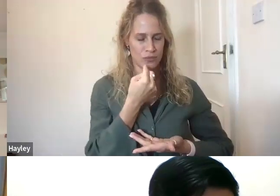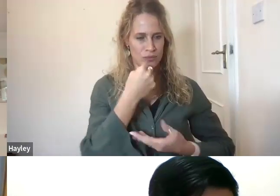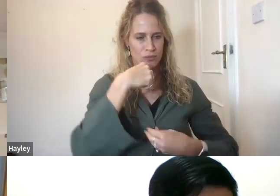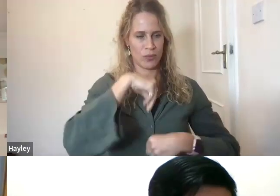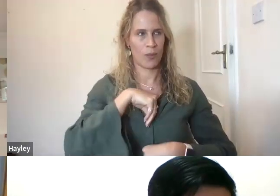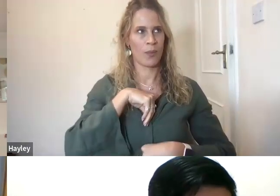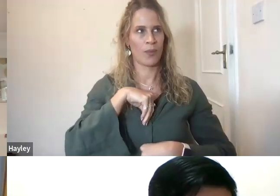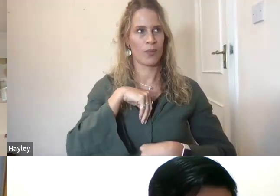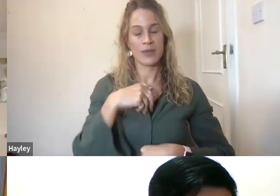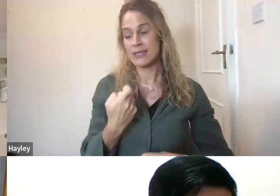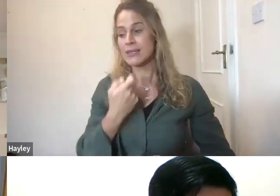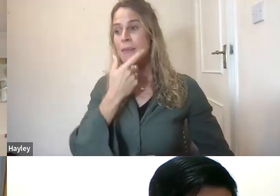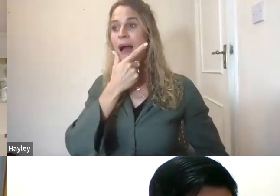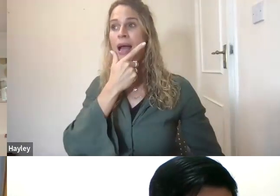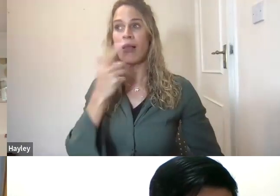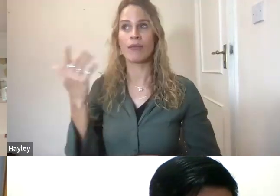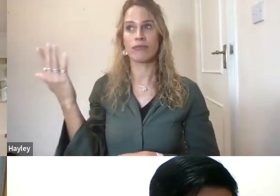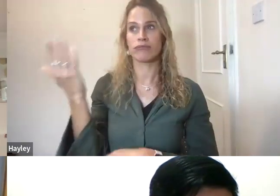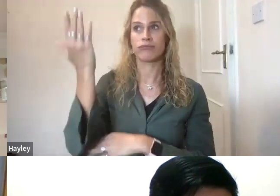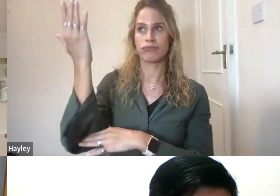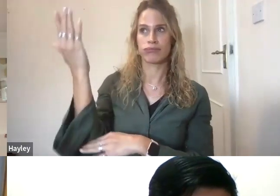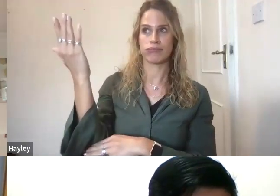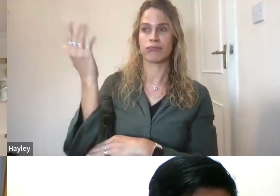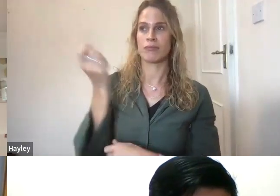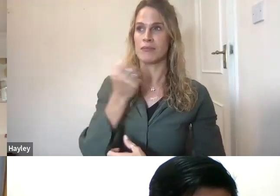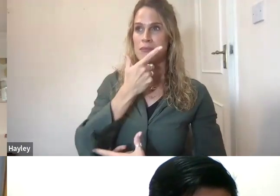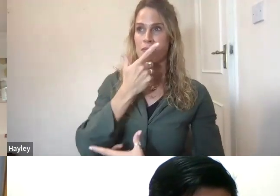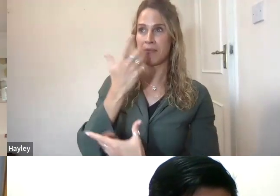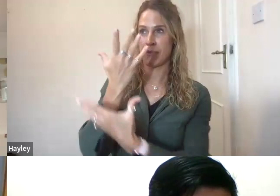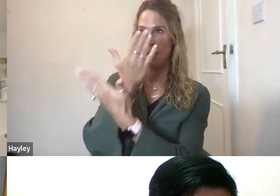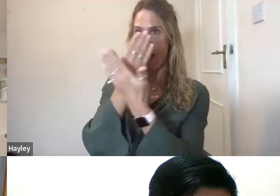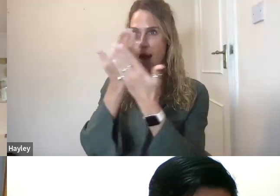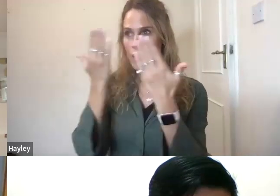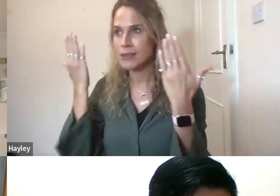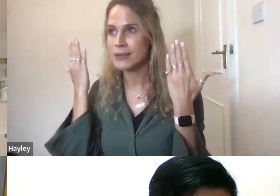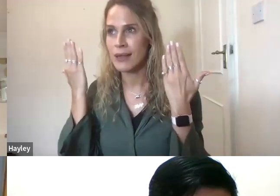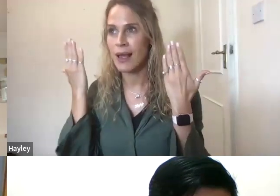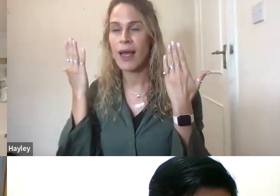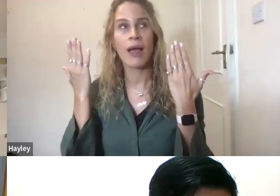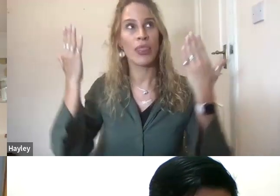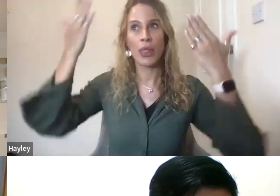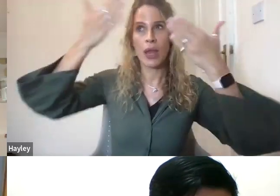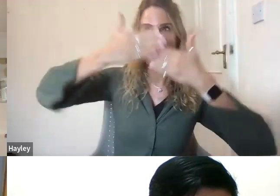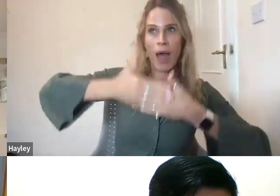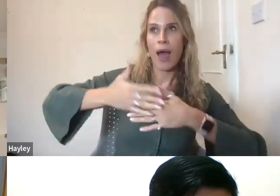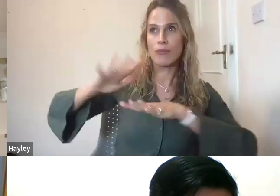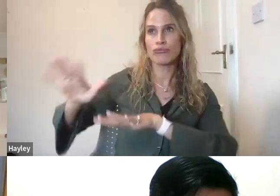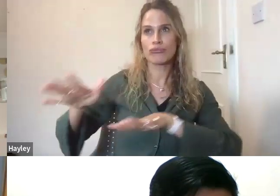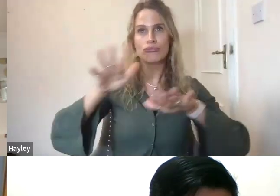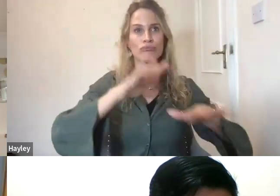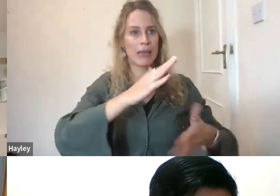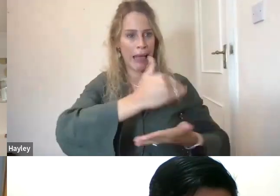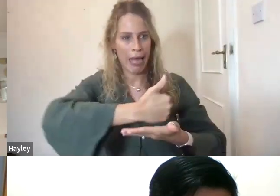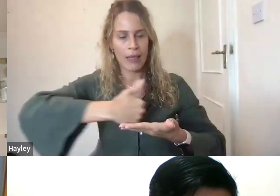smiled, the mask having slugged off. The night breeze gathered up the courtesy words and